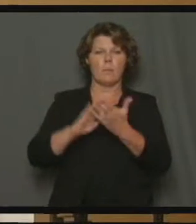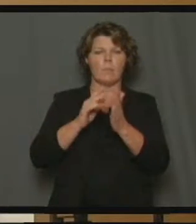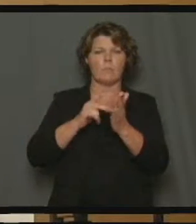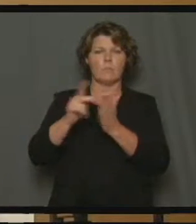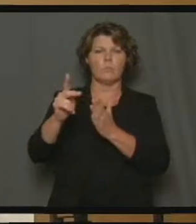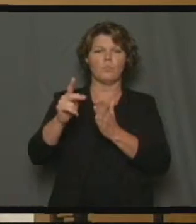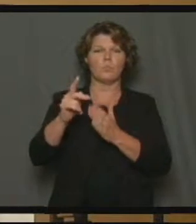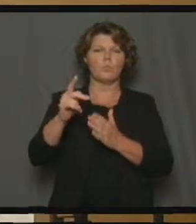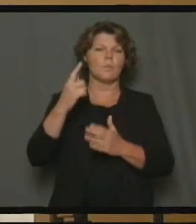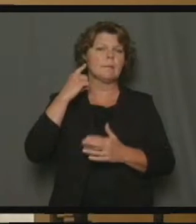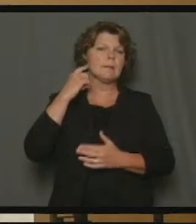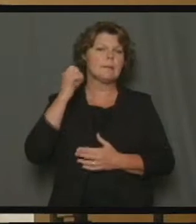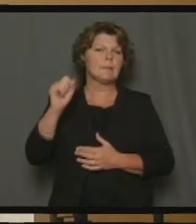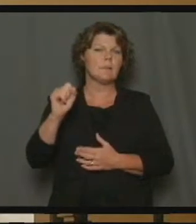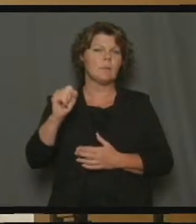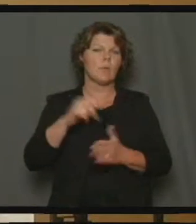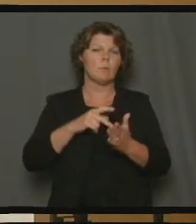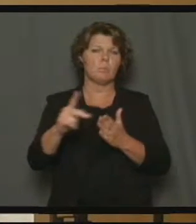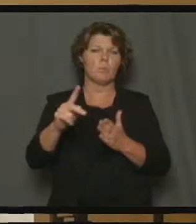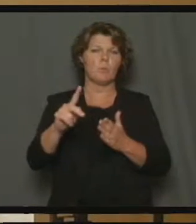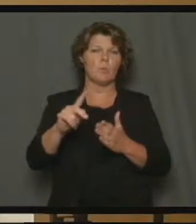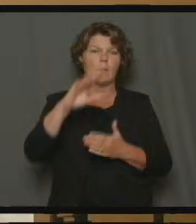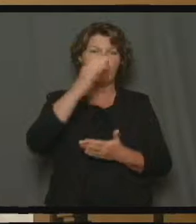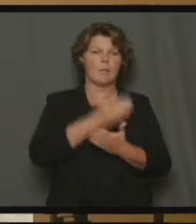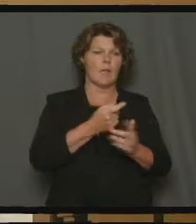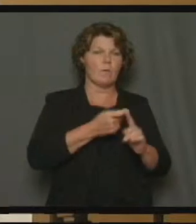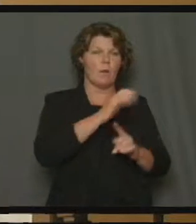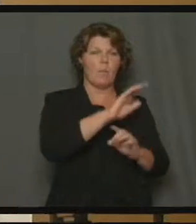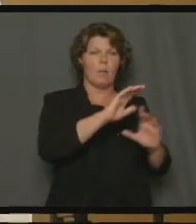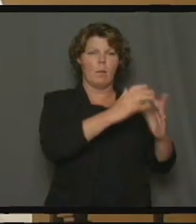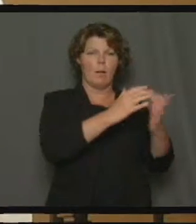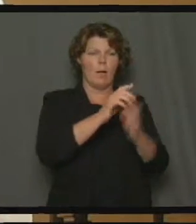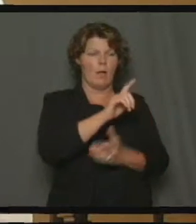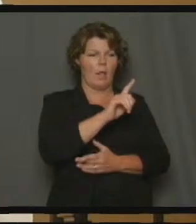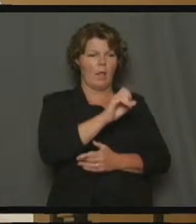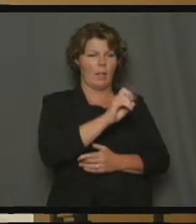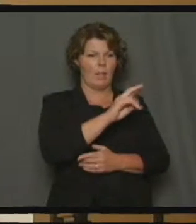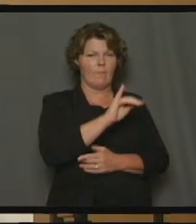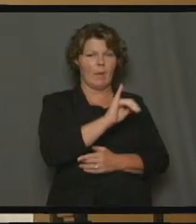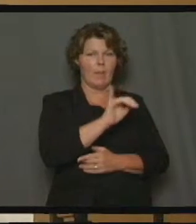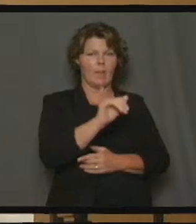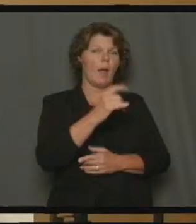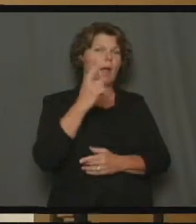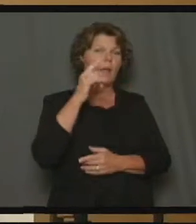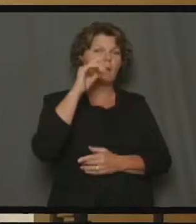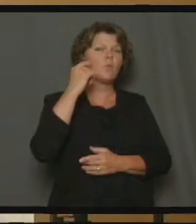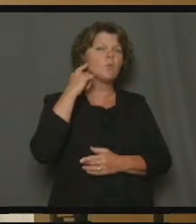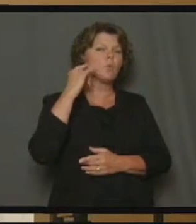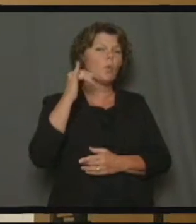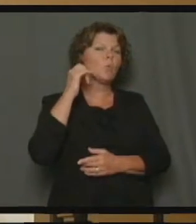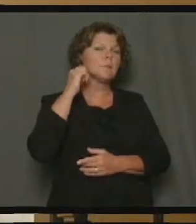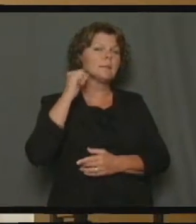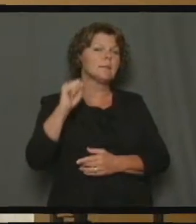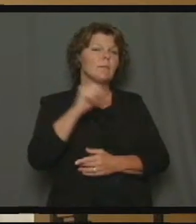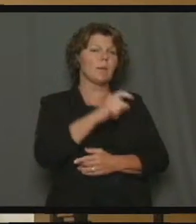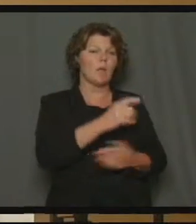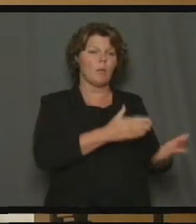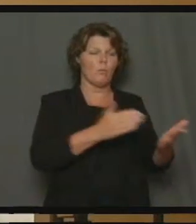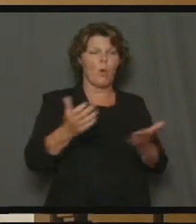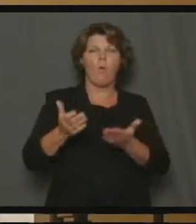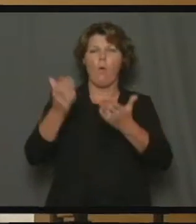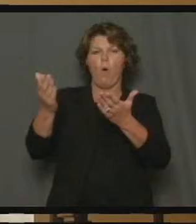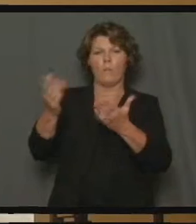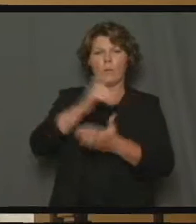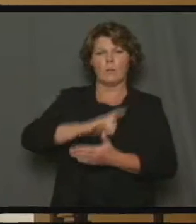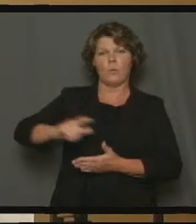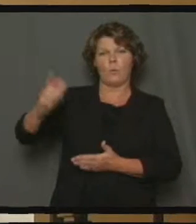silver, and he will purify the sons of Levi and refine them like gold and silver, and they will bring offerings in righteousness to the